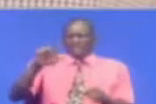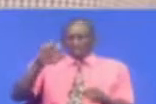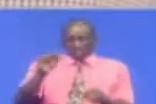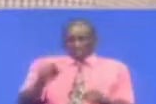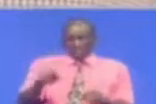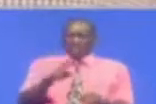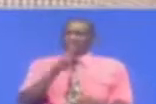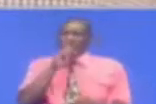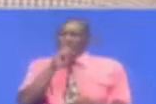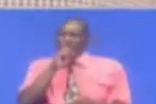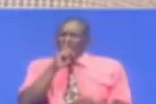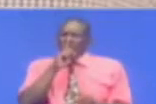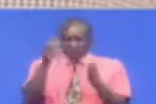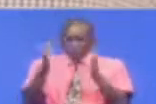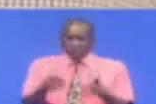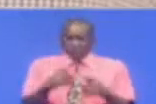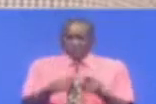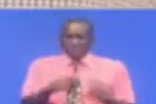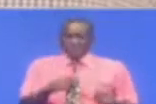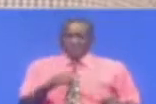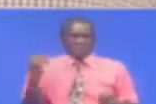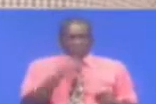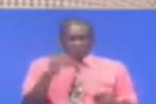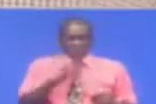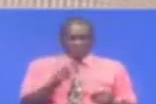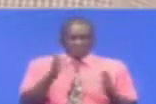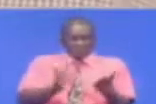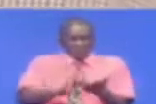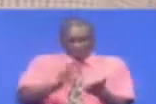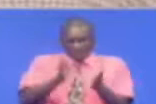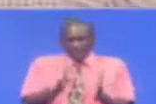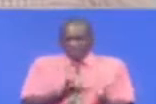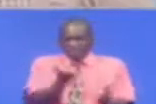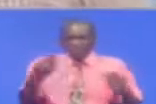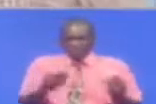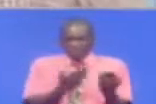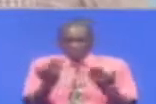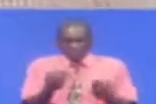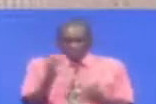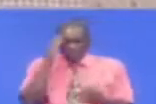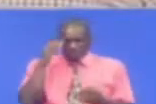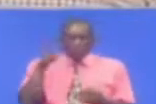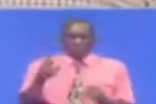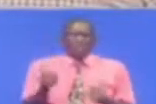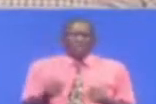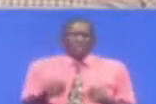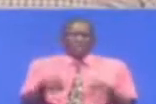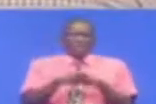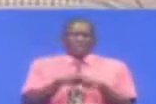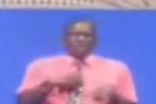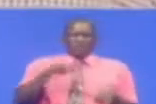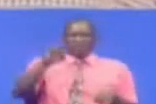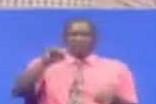very quiet but very lethal writer. If those of you who read our publications know him. Mr. Clifford